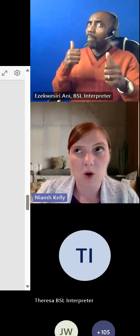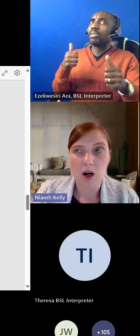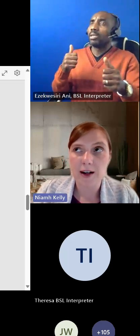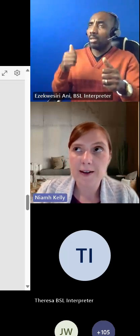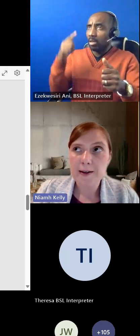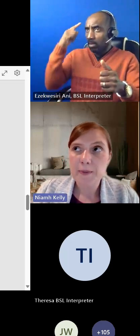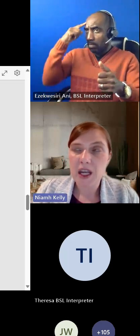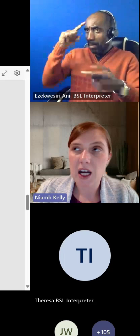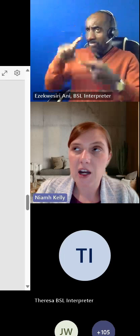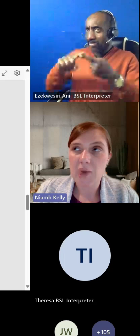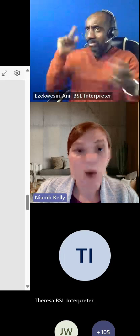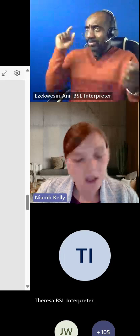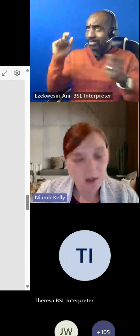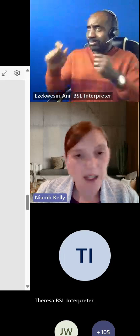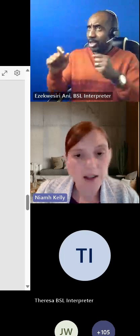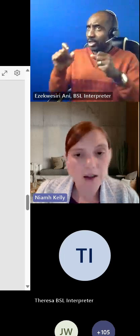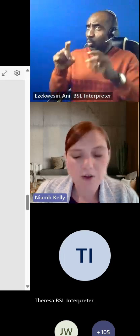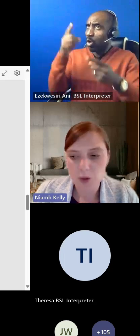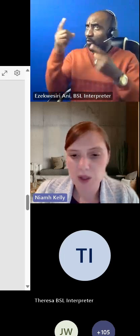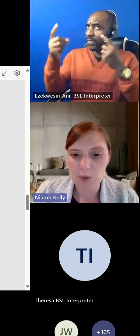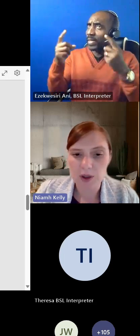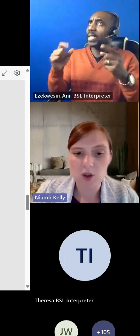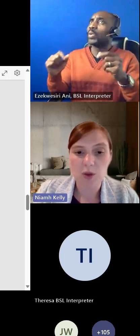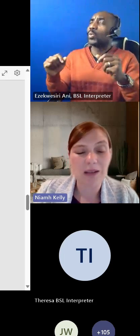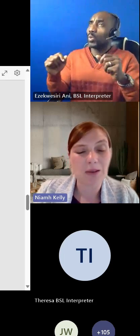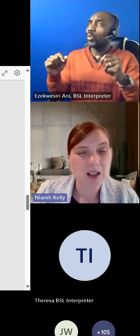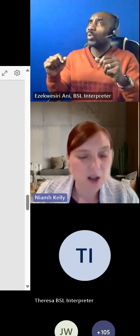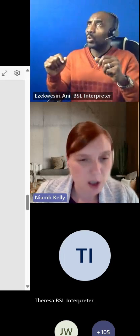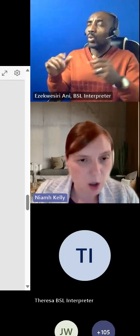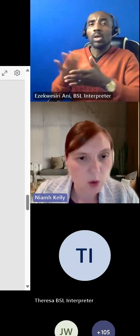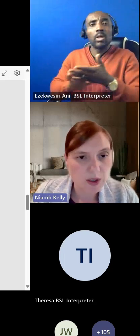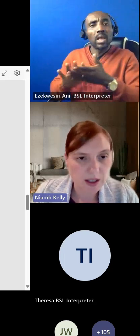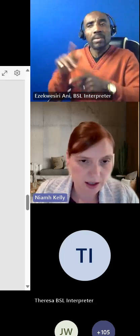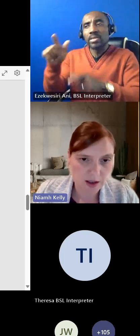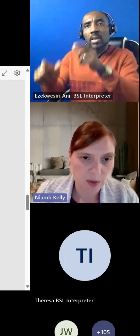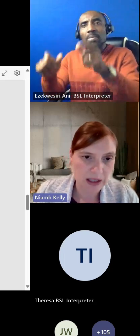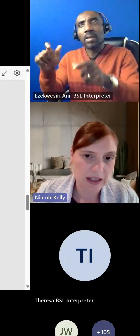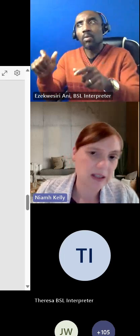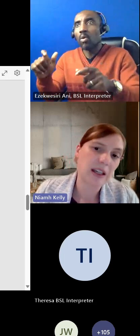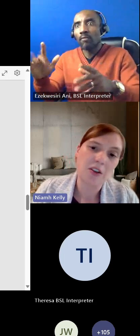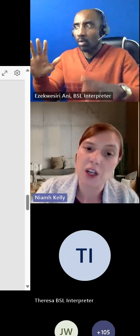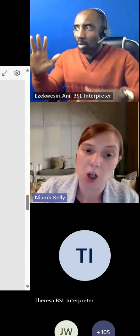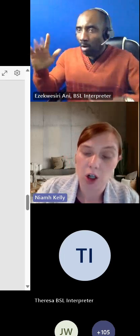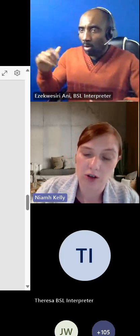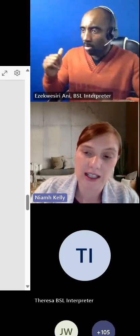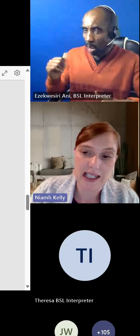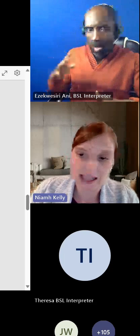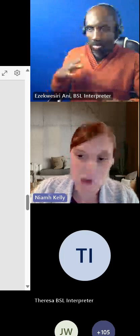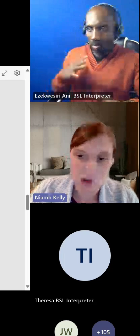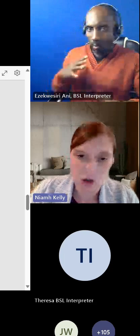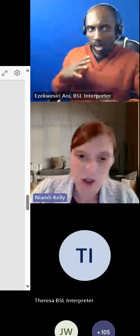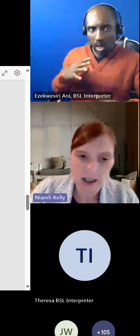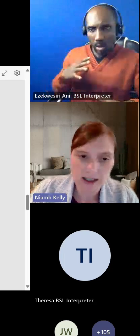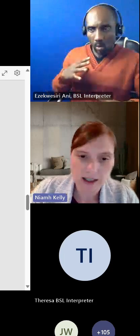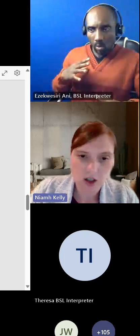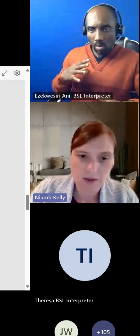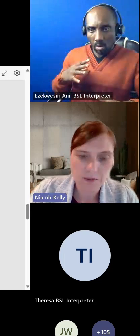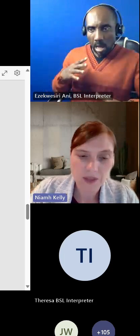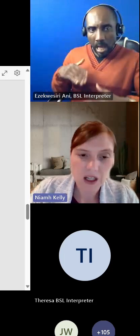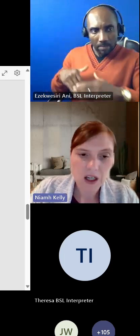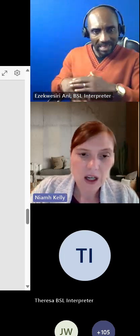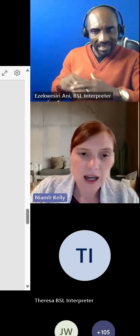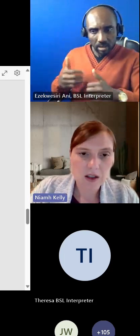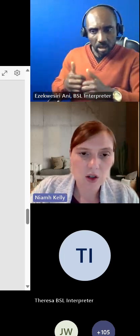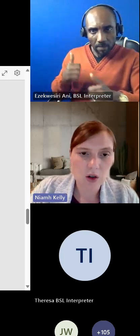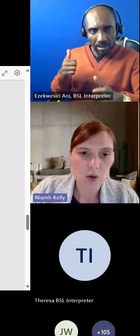make it more welcoming for people to be able to disclose their disabilities if they're already in your